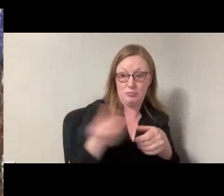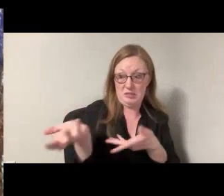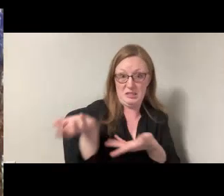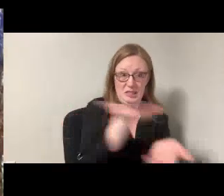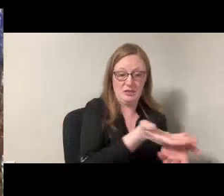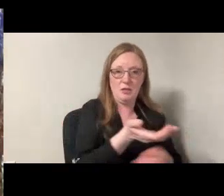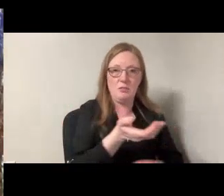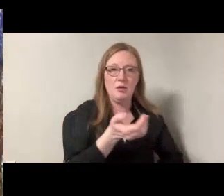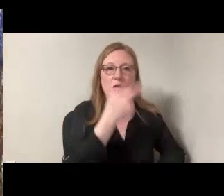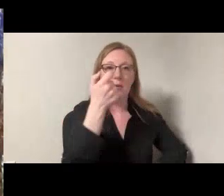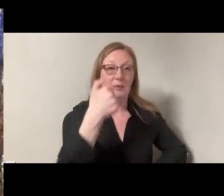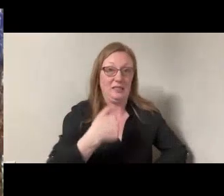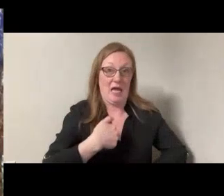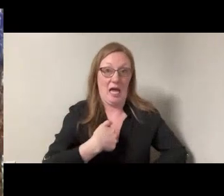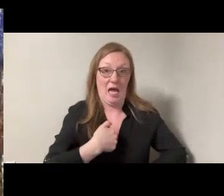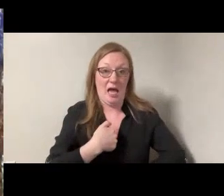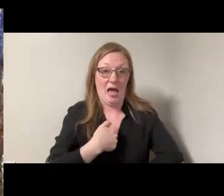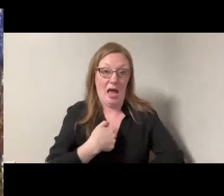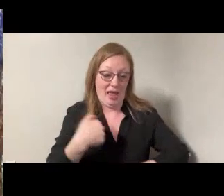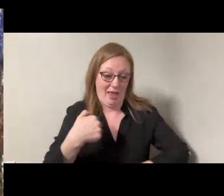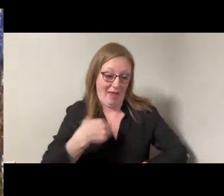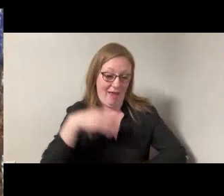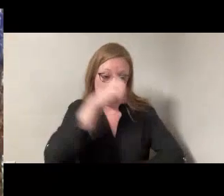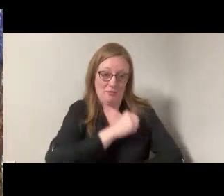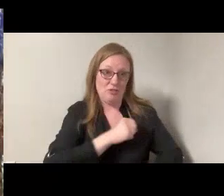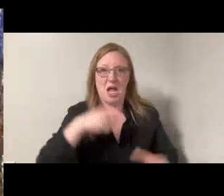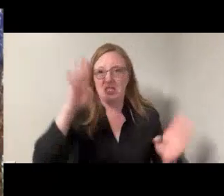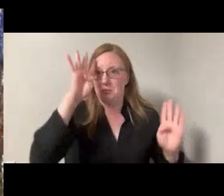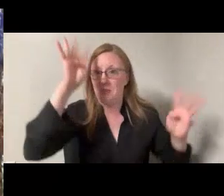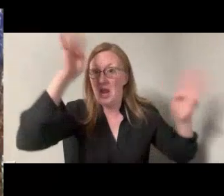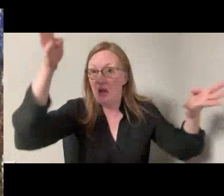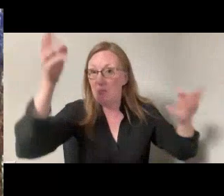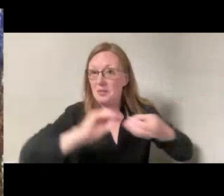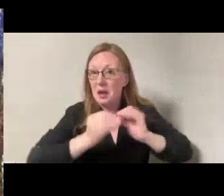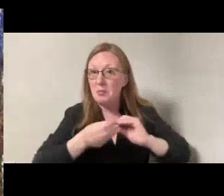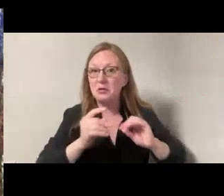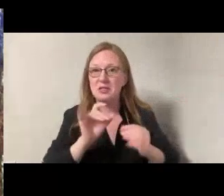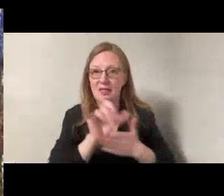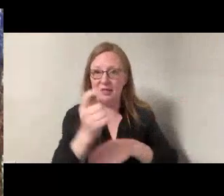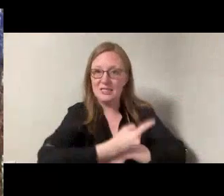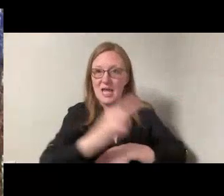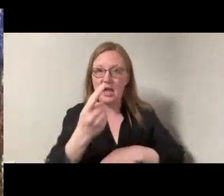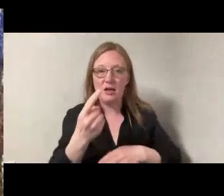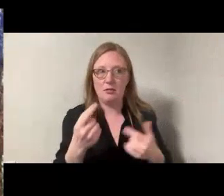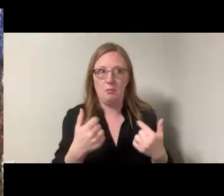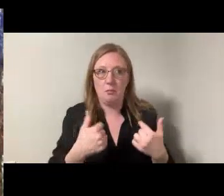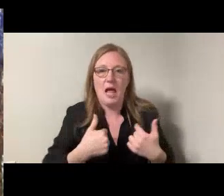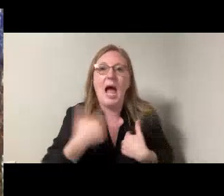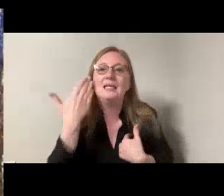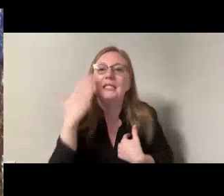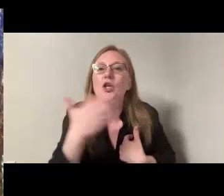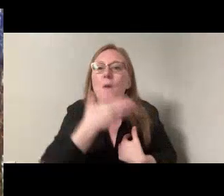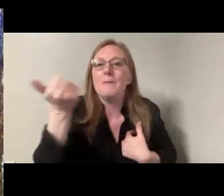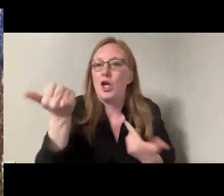I came up with a mass care planning assumption. I just made it up, but I didn't know no better.